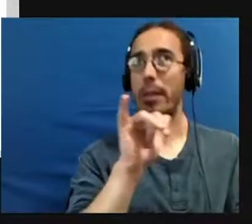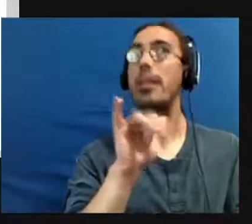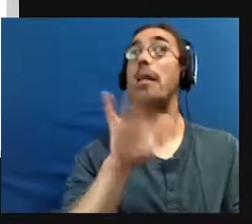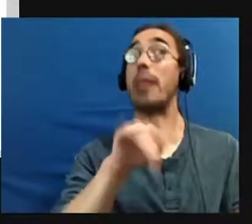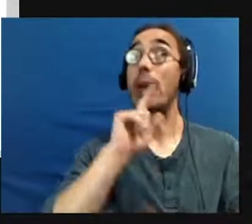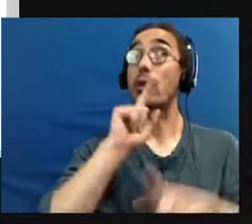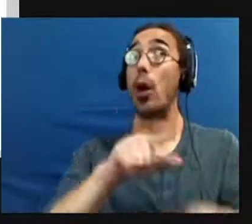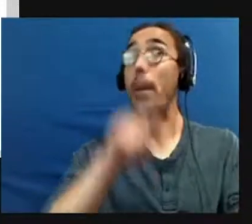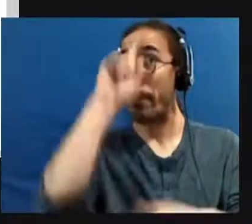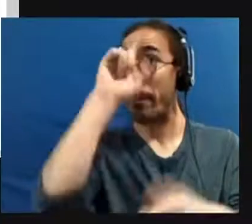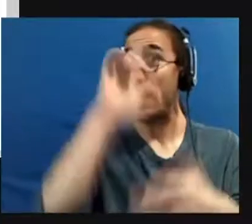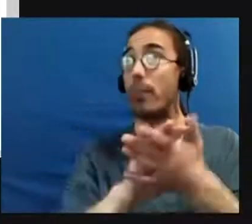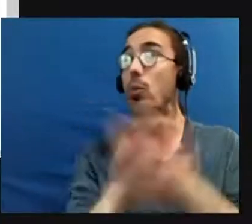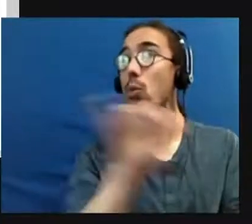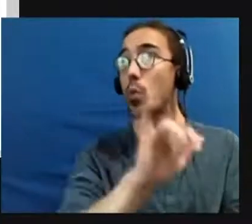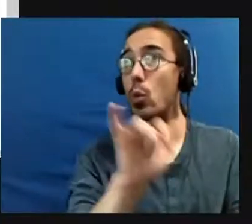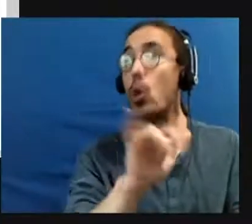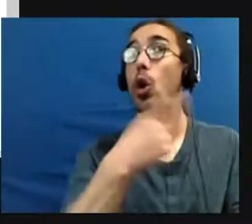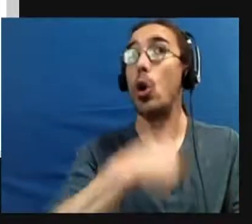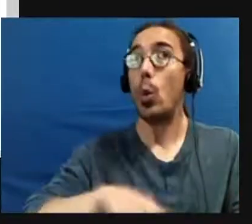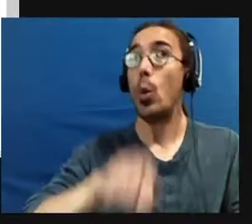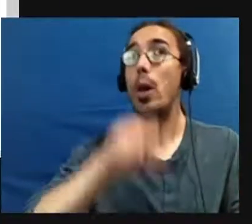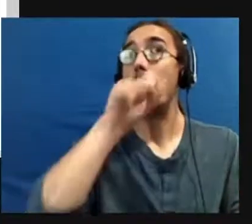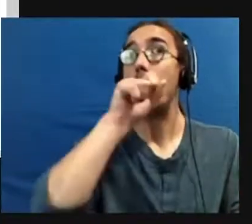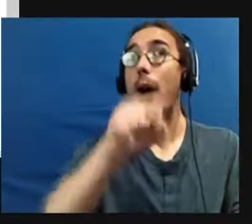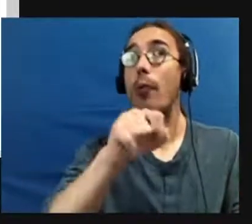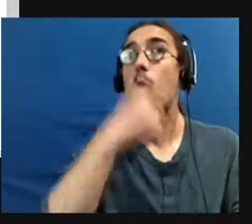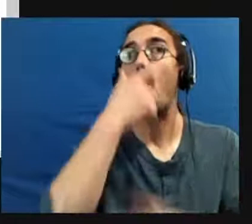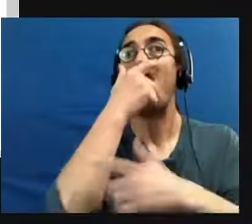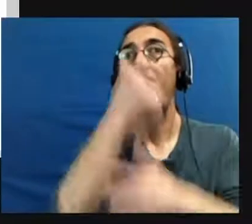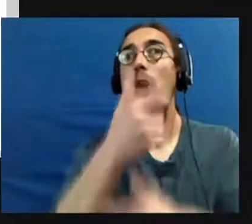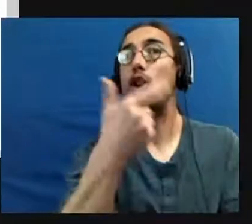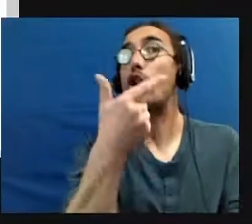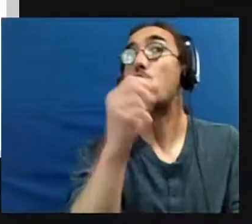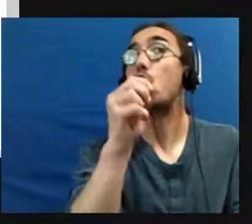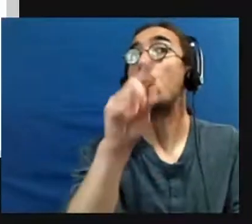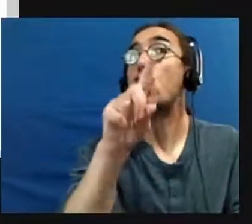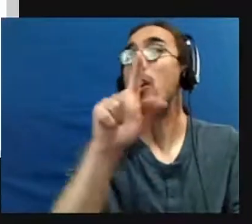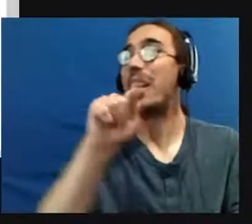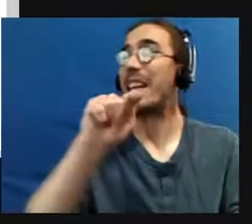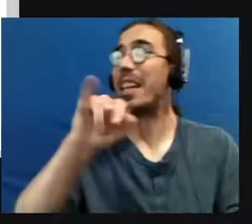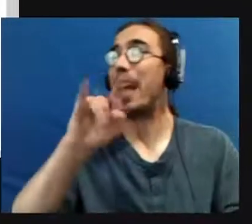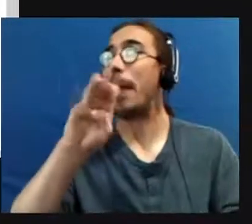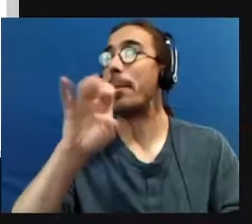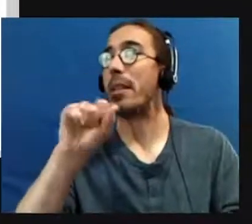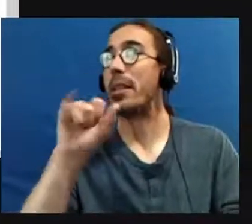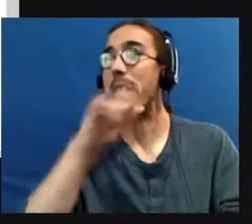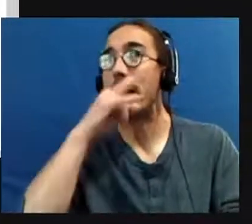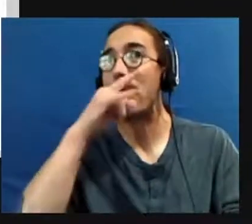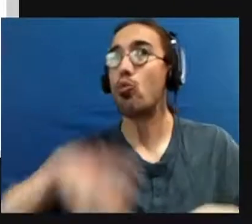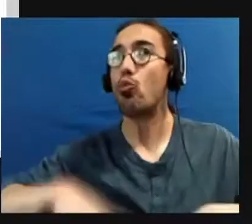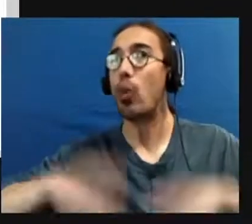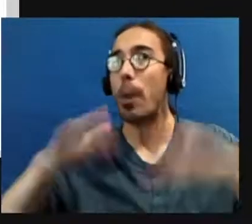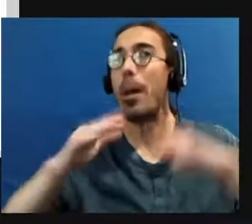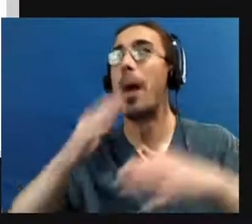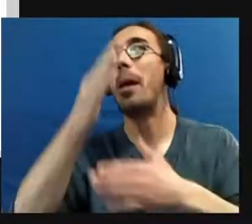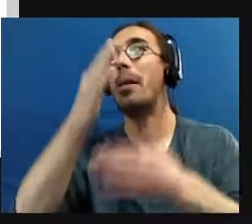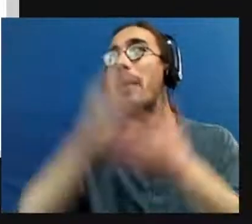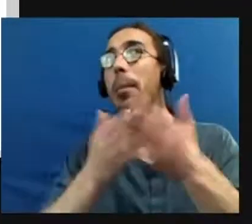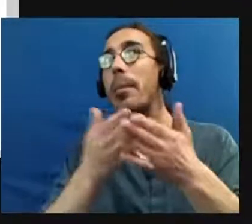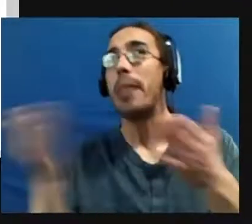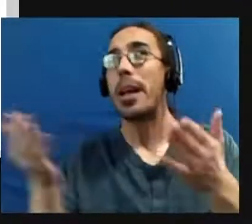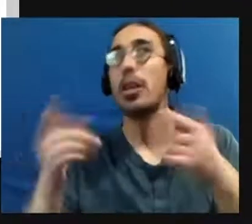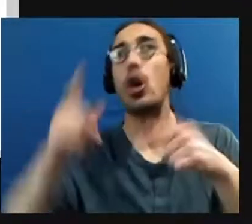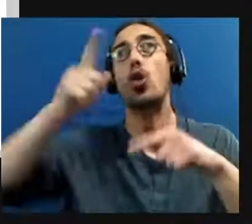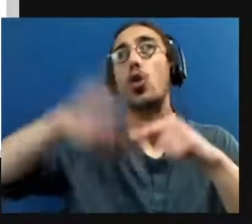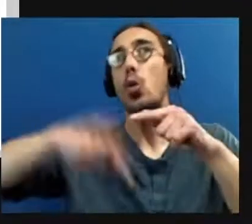and that we loved watching Good Times as kids. And there were certain things that they couldn't do